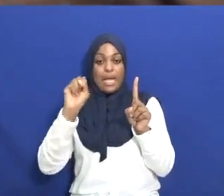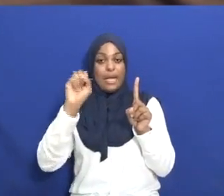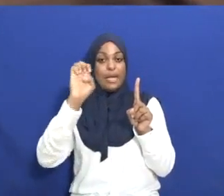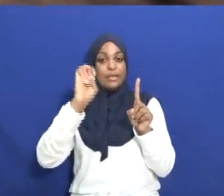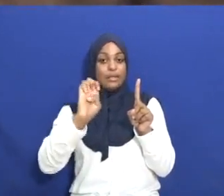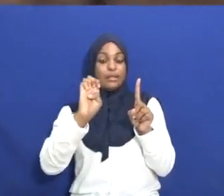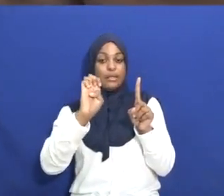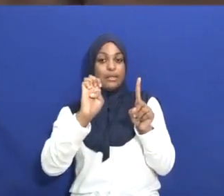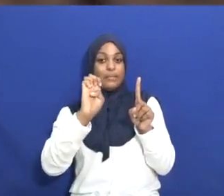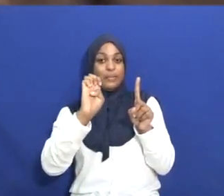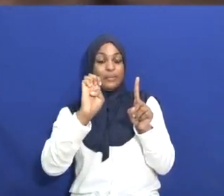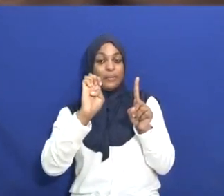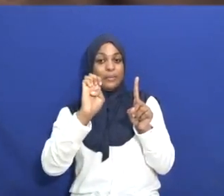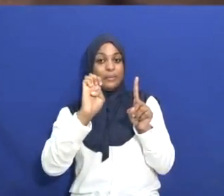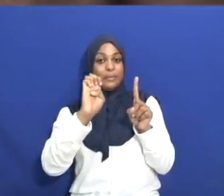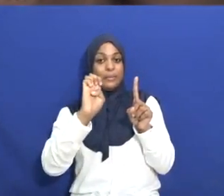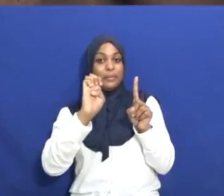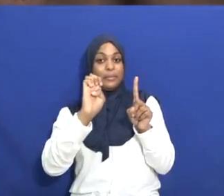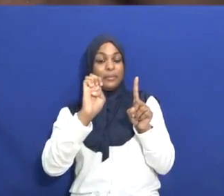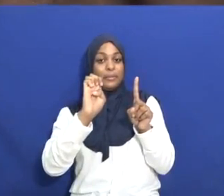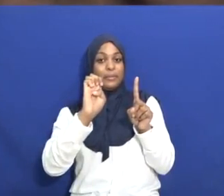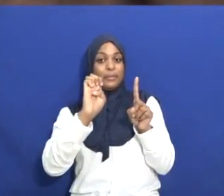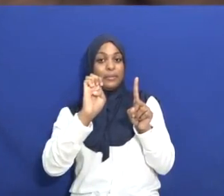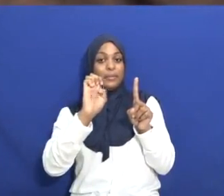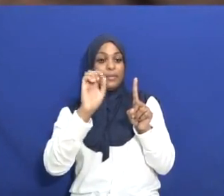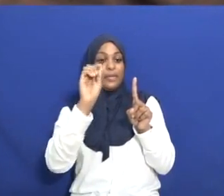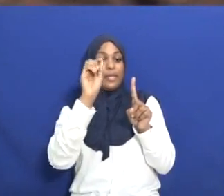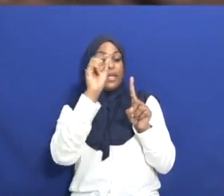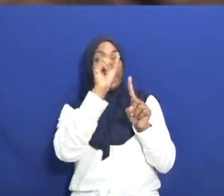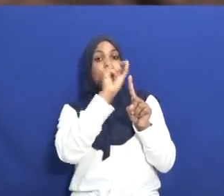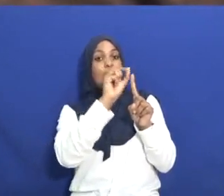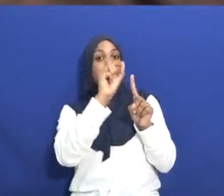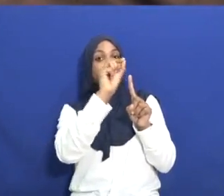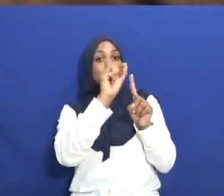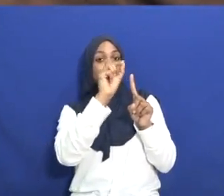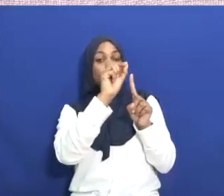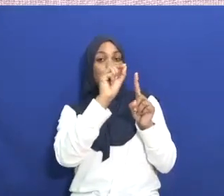Base is equal to 9. And exponent